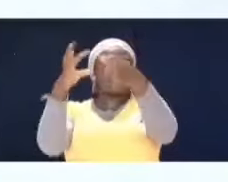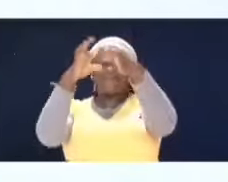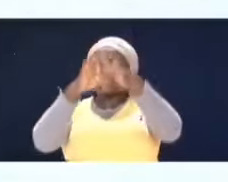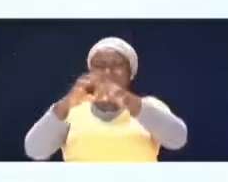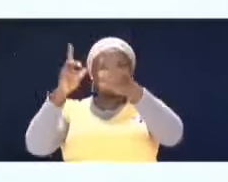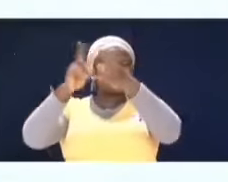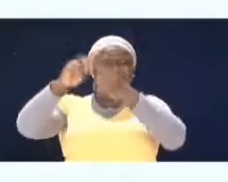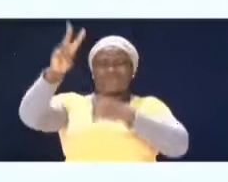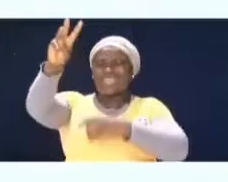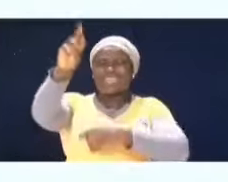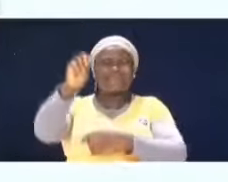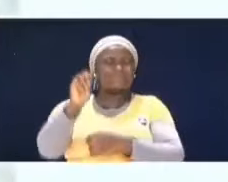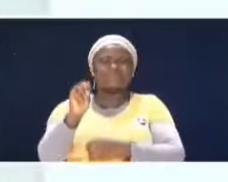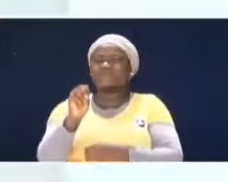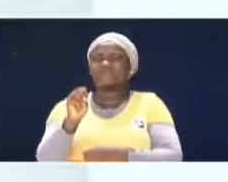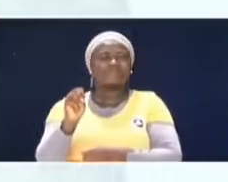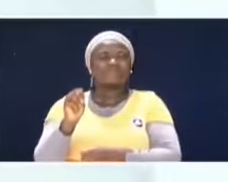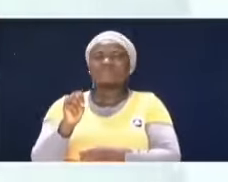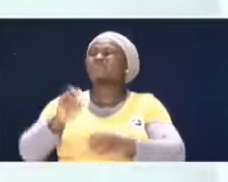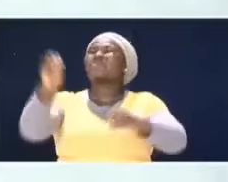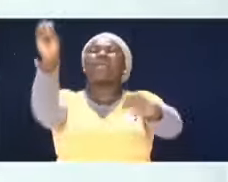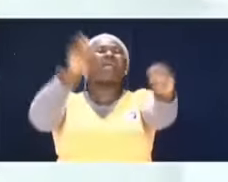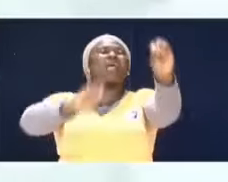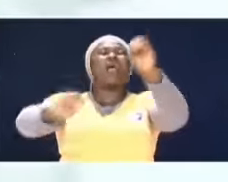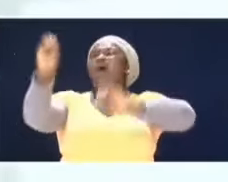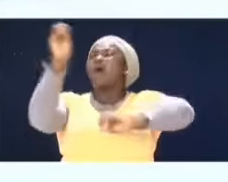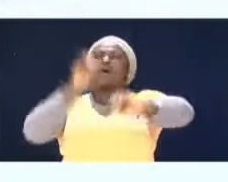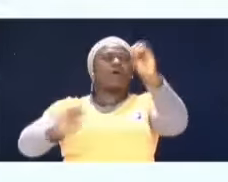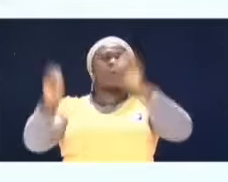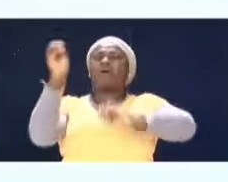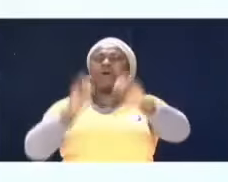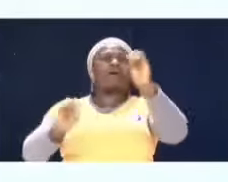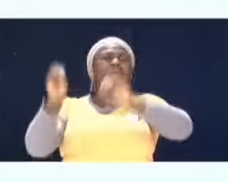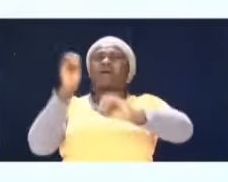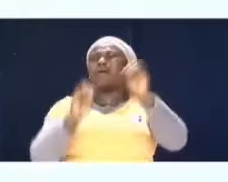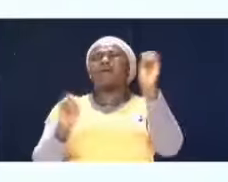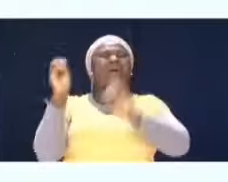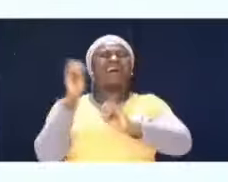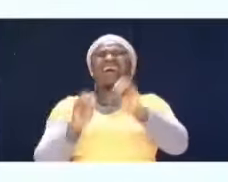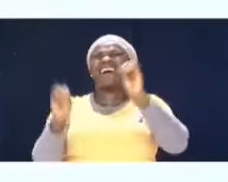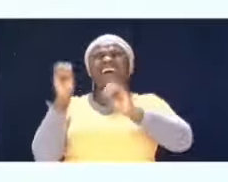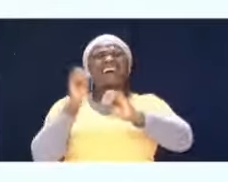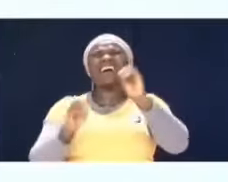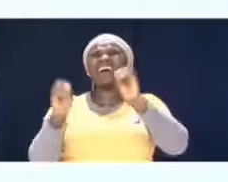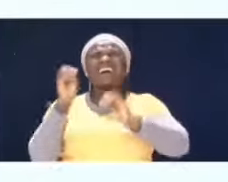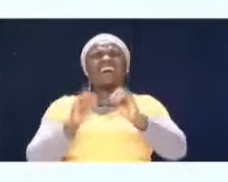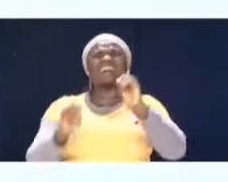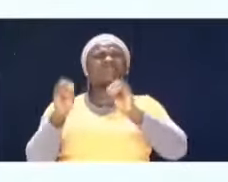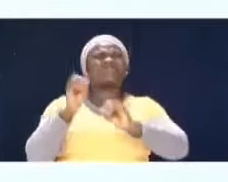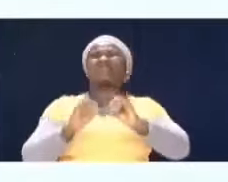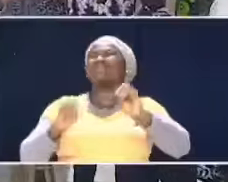victory belongs to him. Selela la paya. Oh, oh.